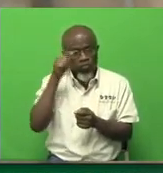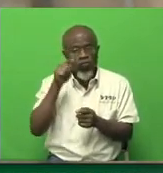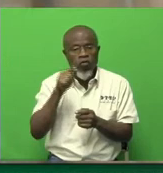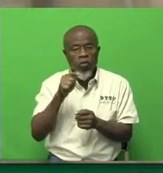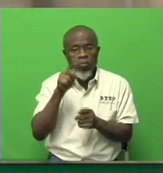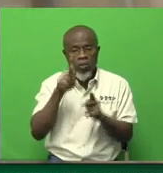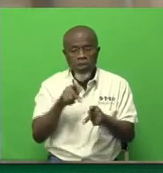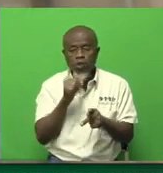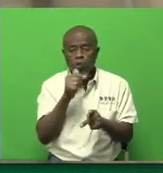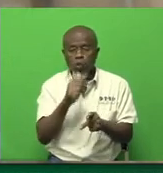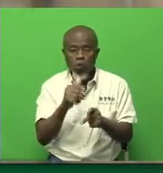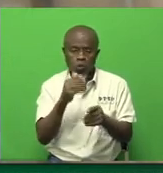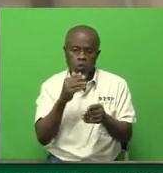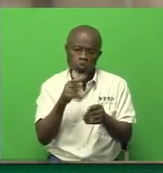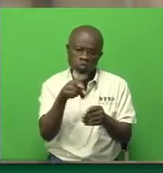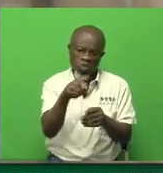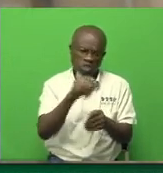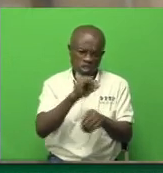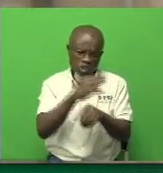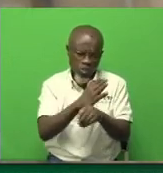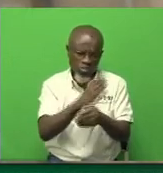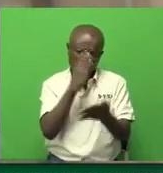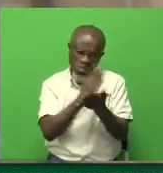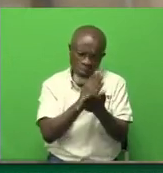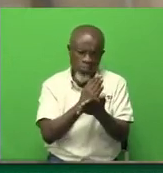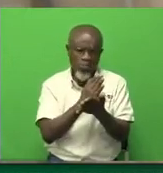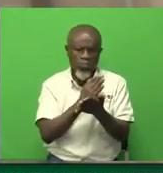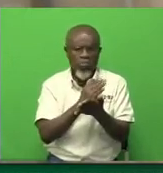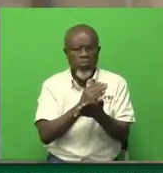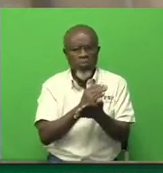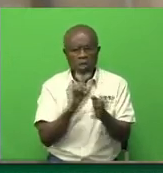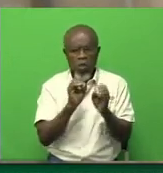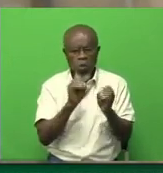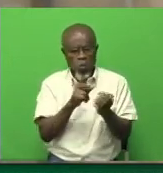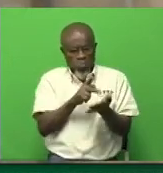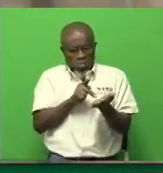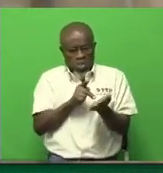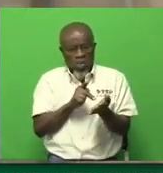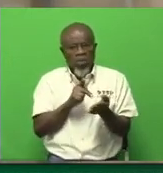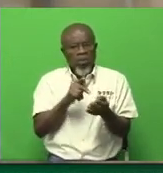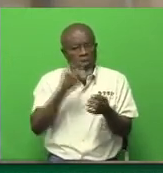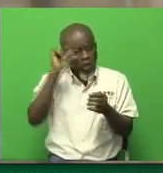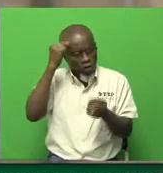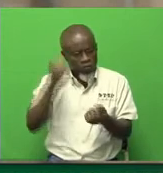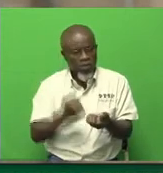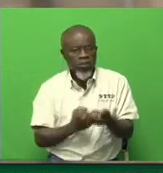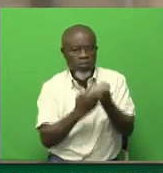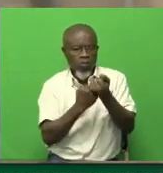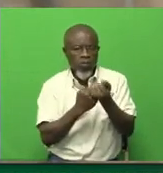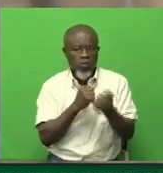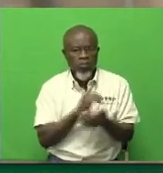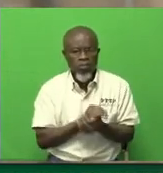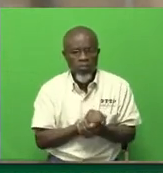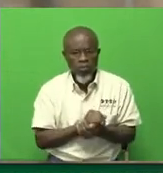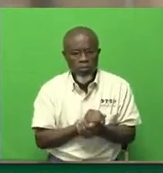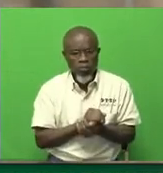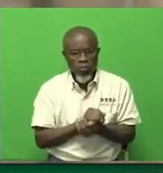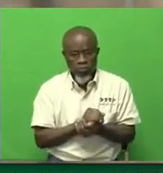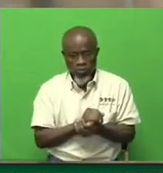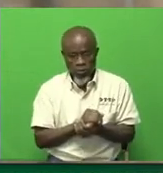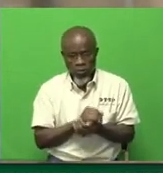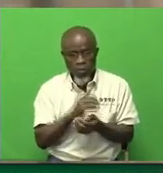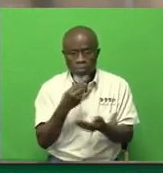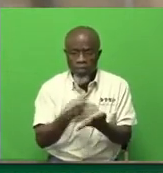without pay religious bodies being given over 40 million dollars to assist with food distribution Madam